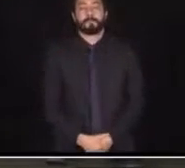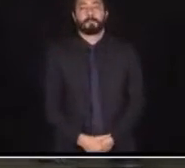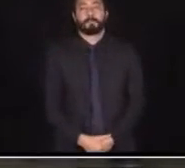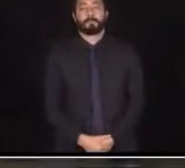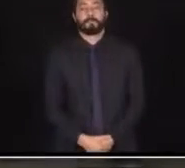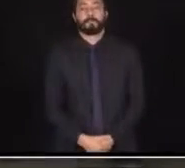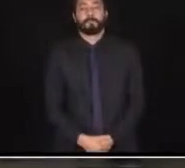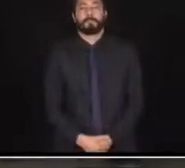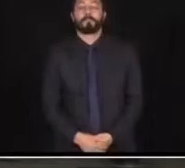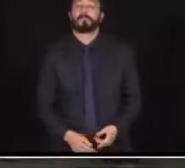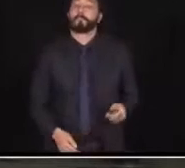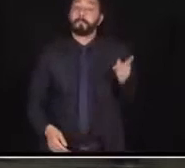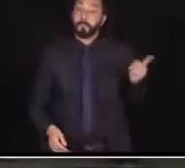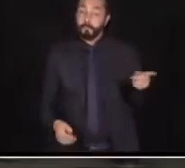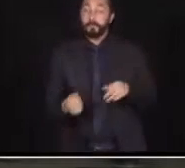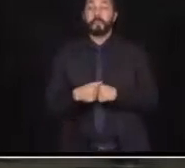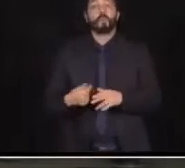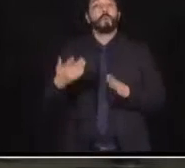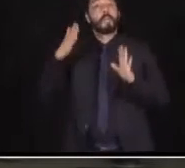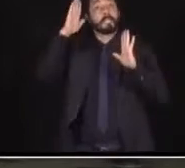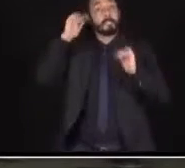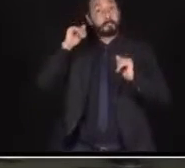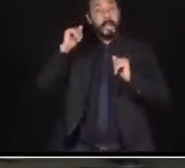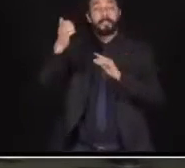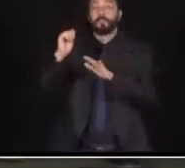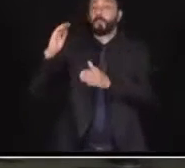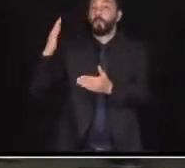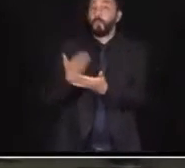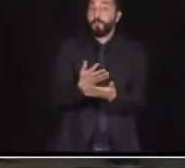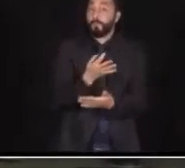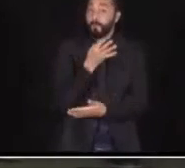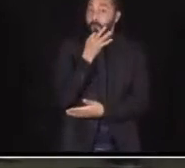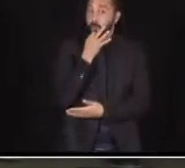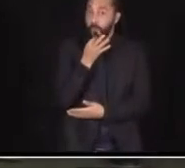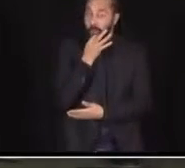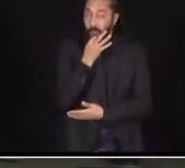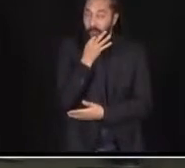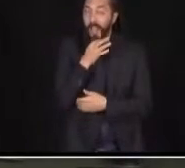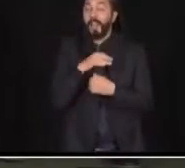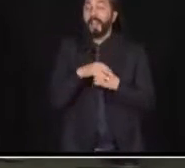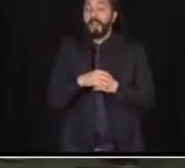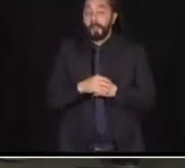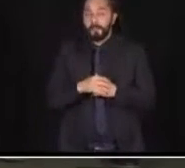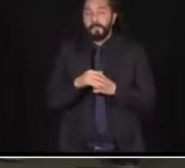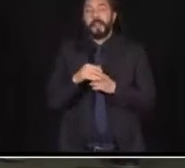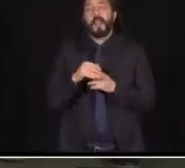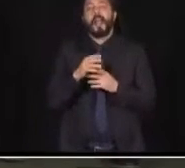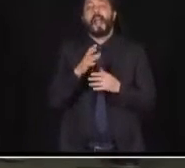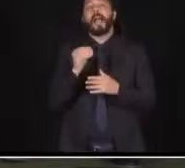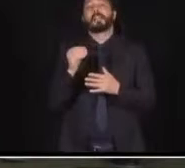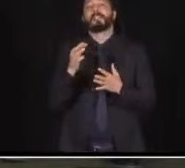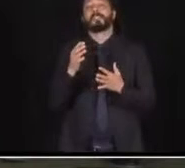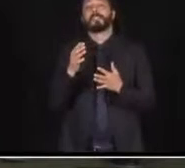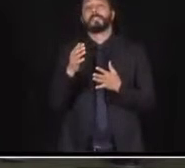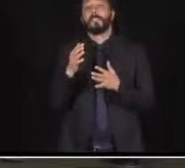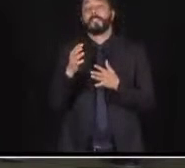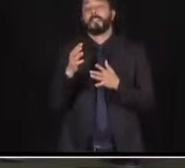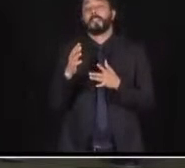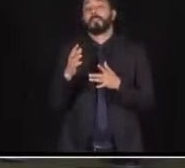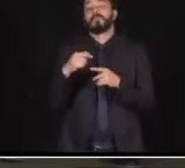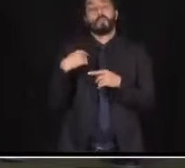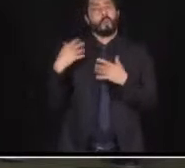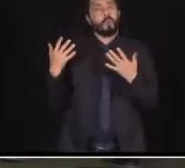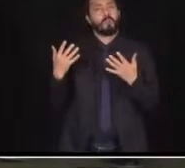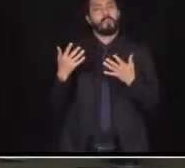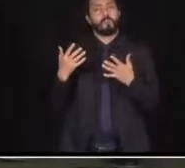Well, we do expect the first shipments very soon, and right now we are about to complete the work that we've done in